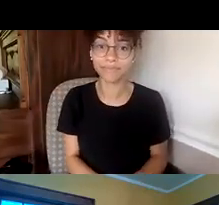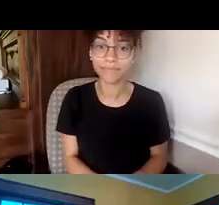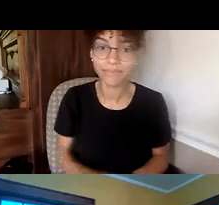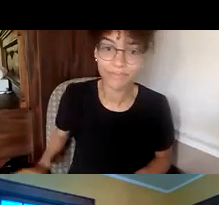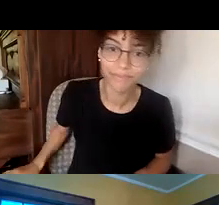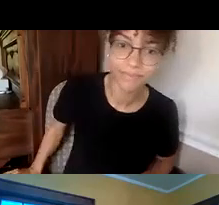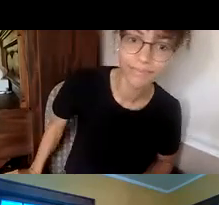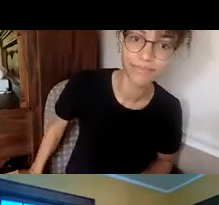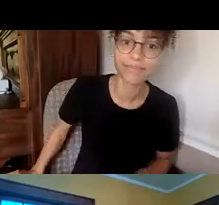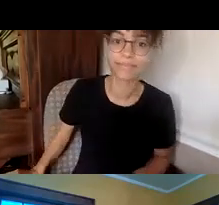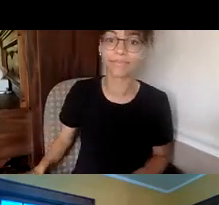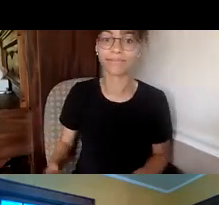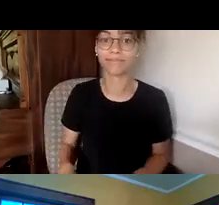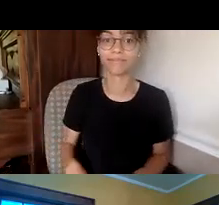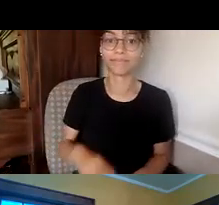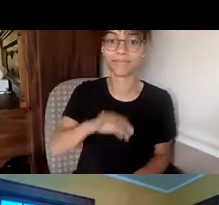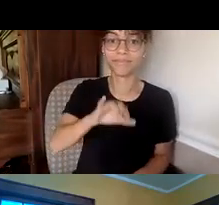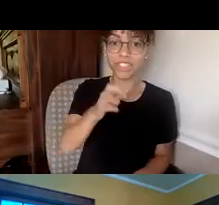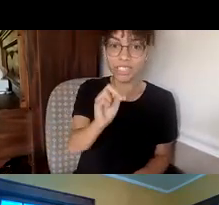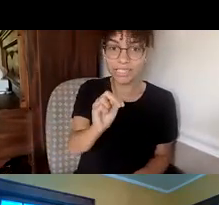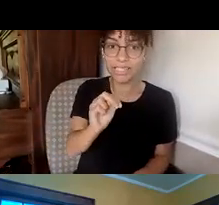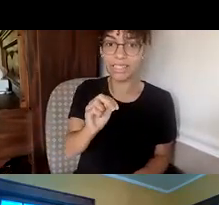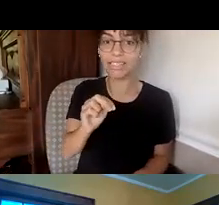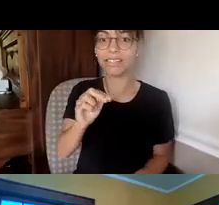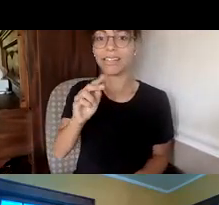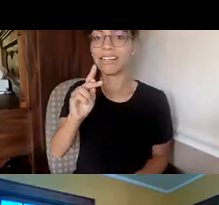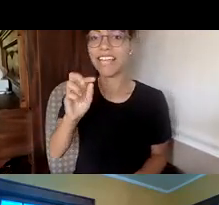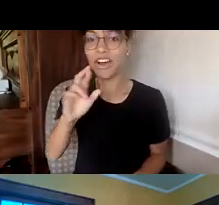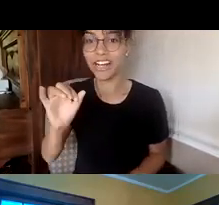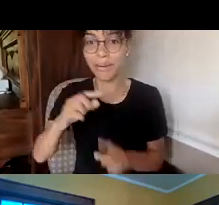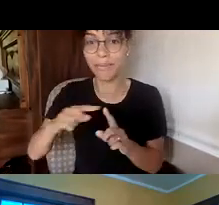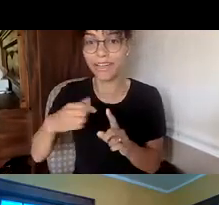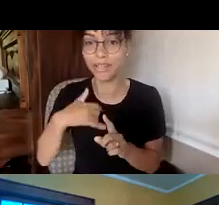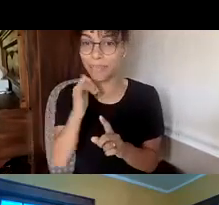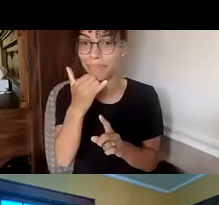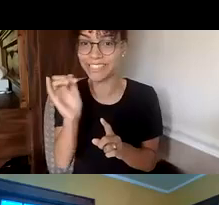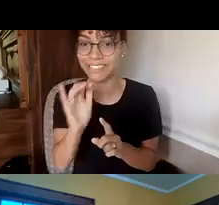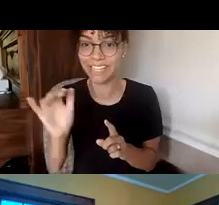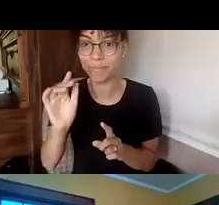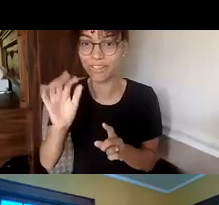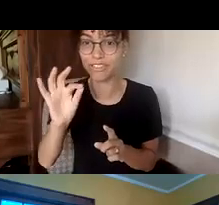and it's Kerry. I see you type Freddie in there, Jude, and it's Kerry.